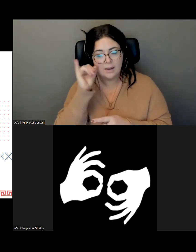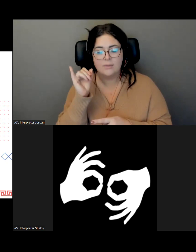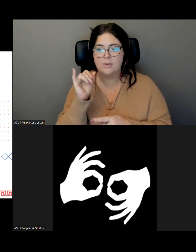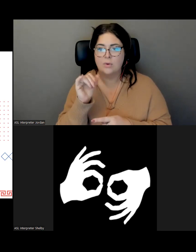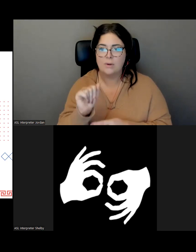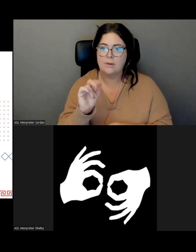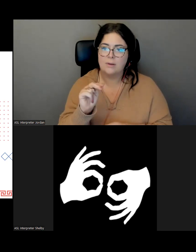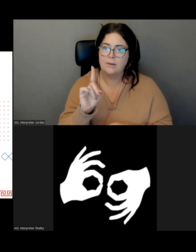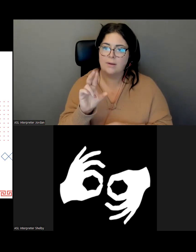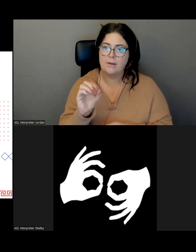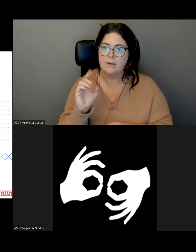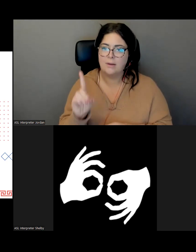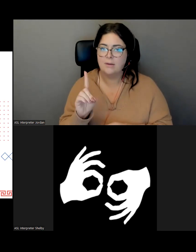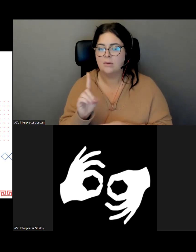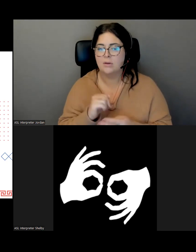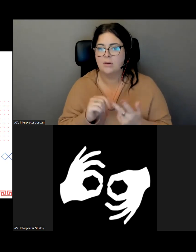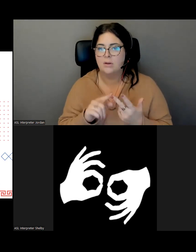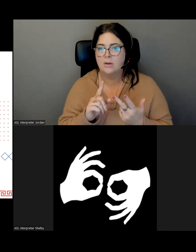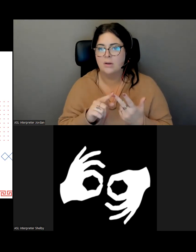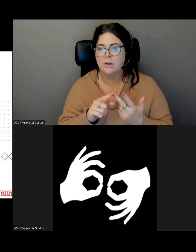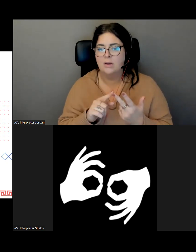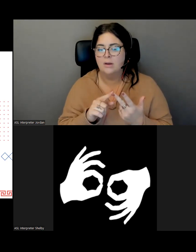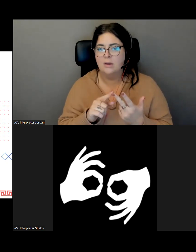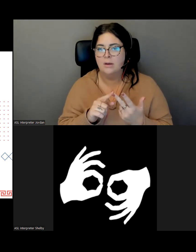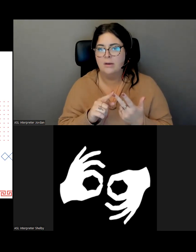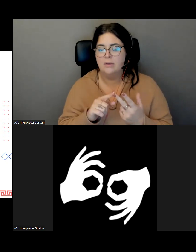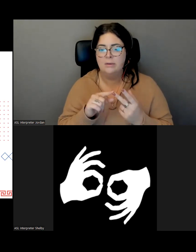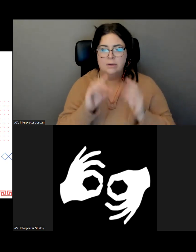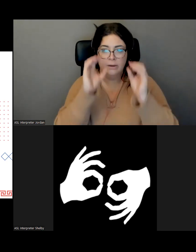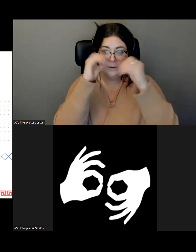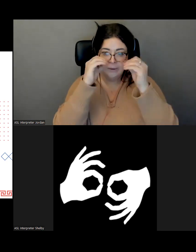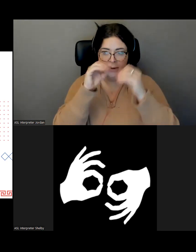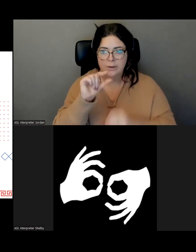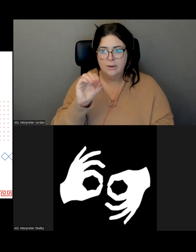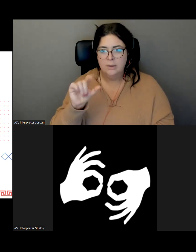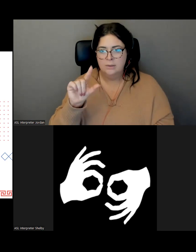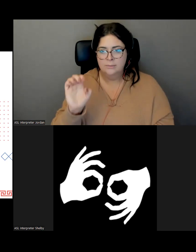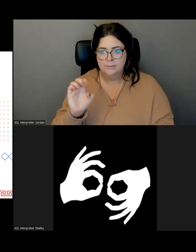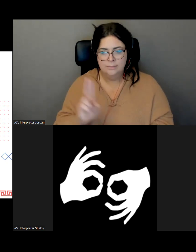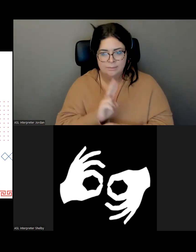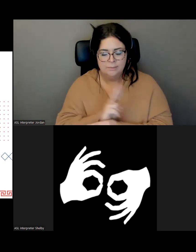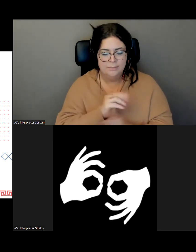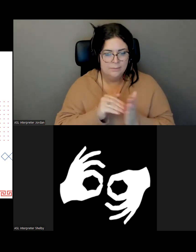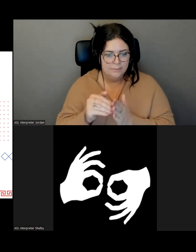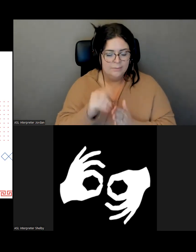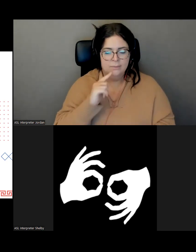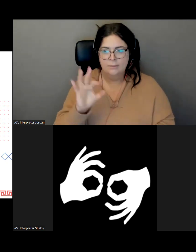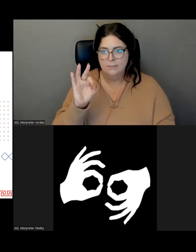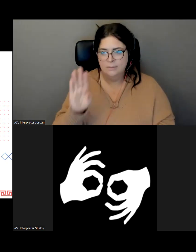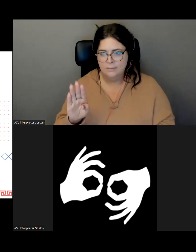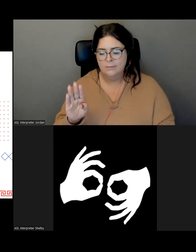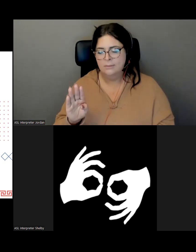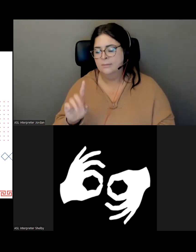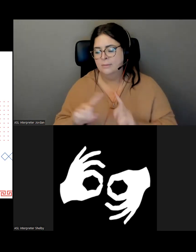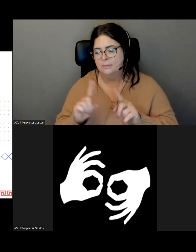like an Android. It could be also like Google, like you might use that pretty frequently, or Facebook even, different social